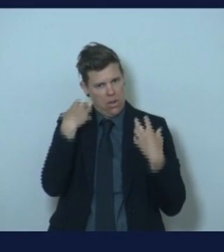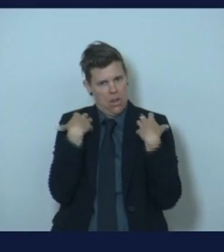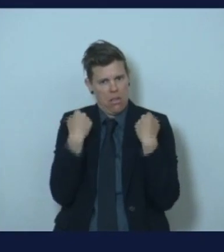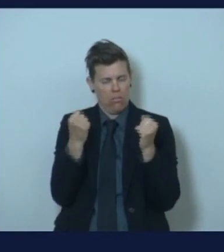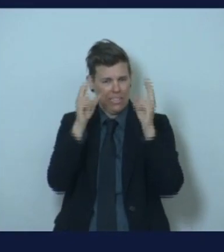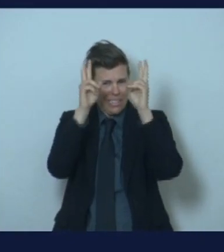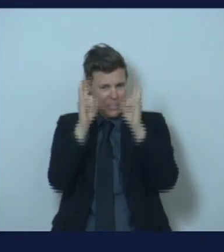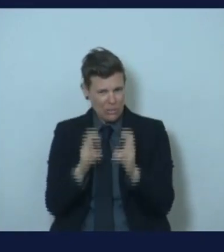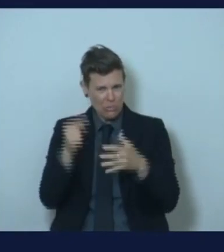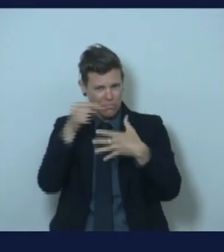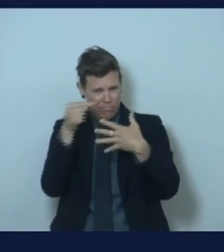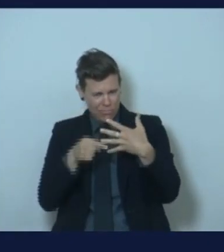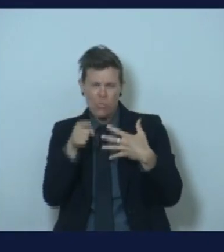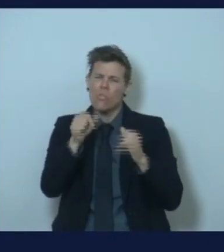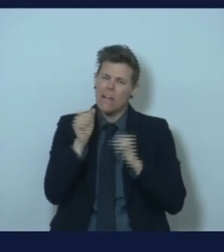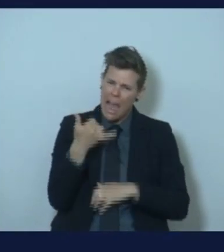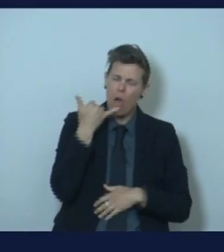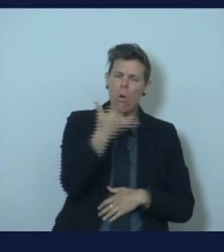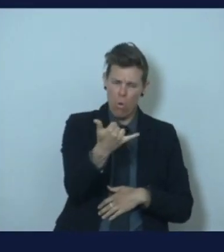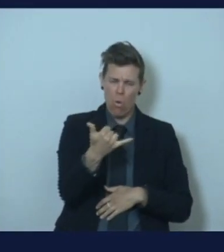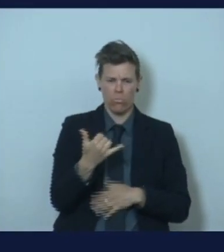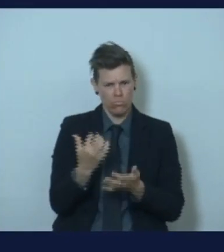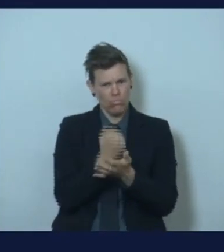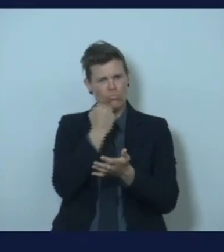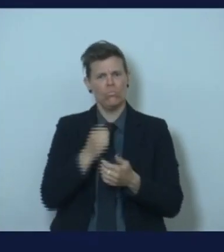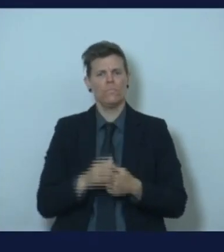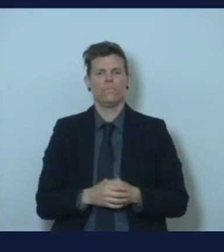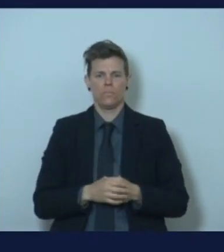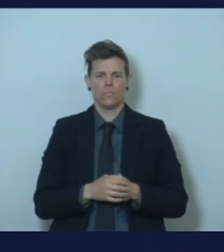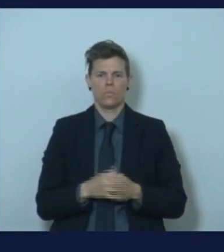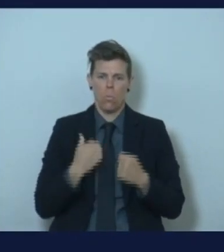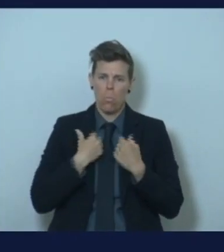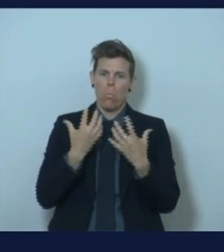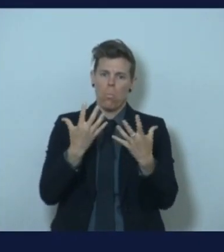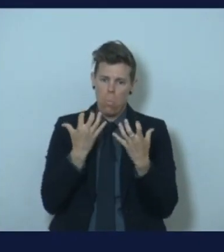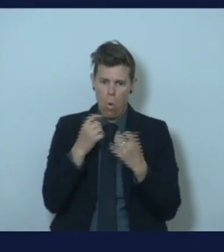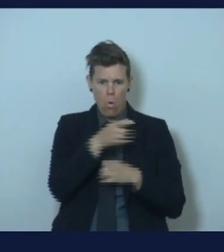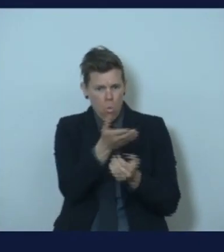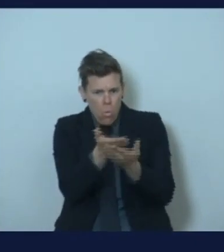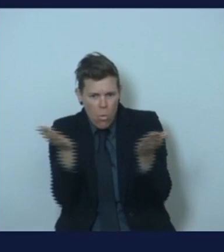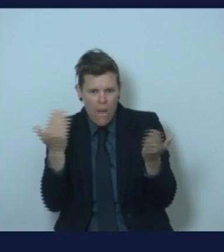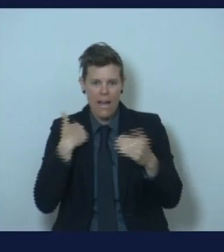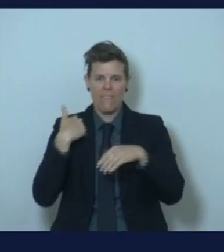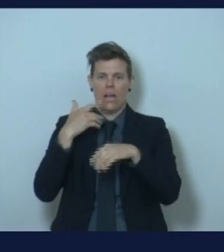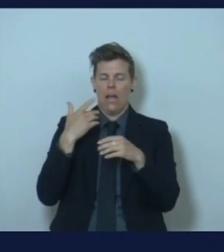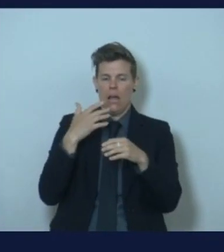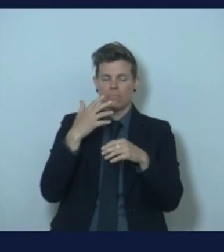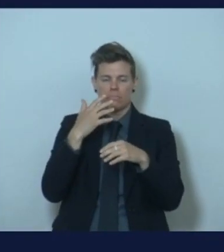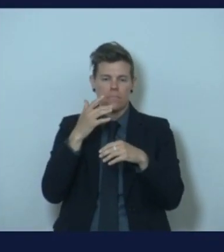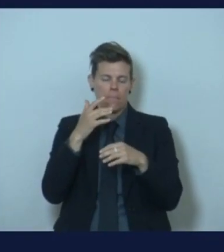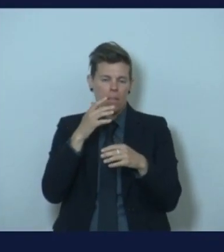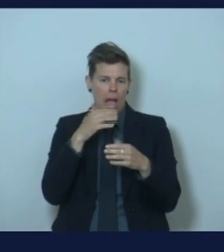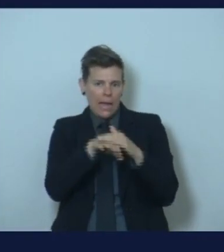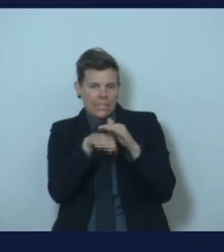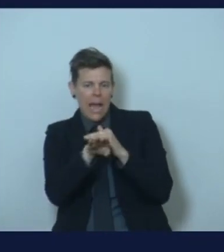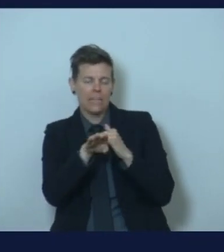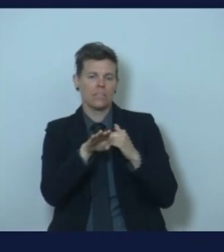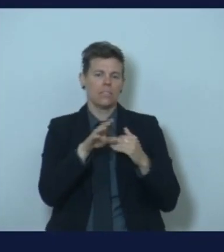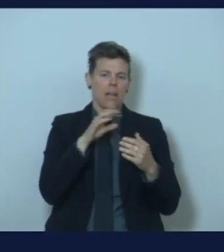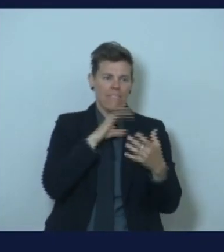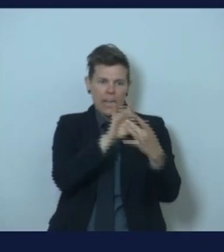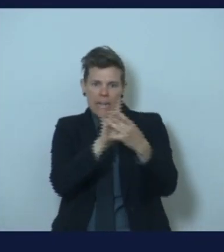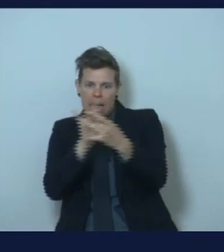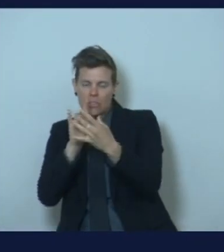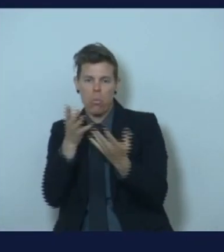important lifelines. We all need this, and we want to make sure that folks know that there's a statewide mental